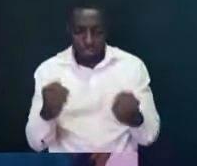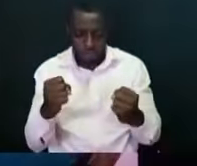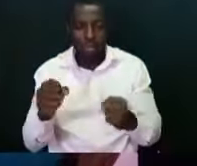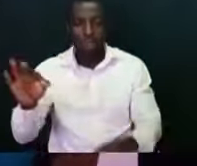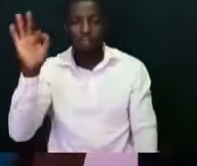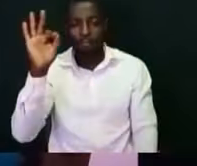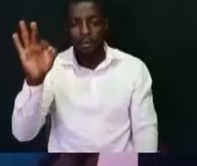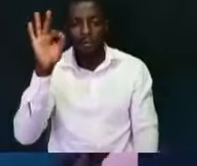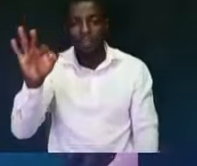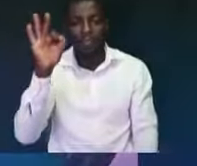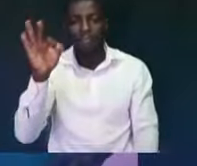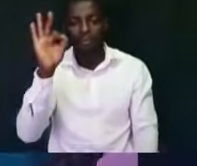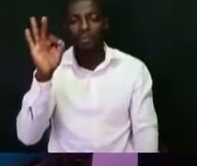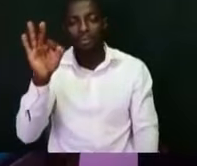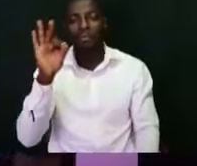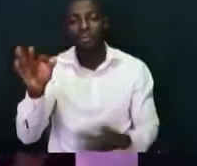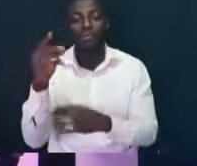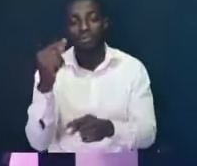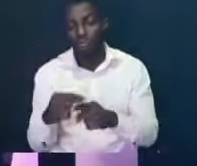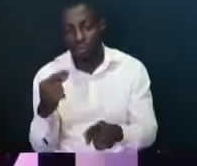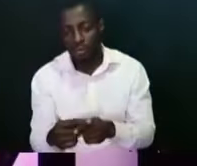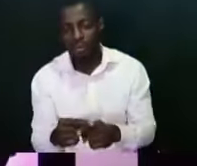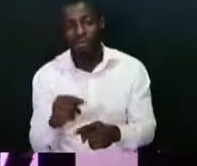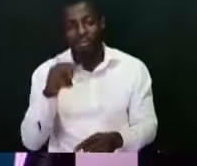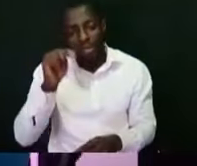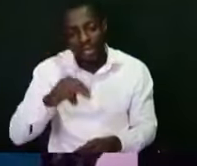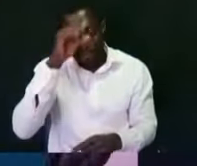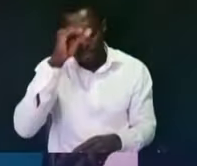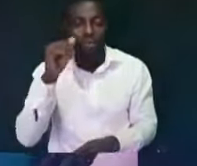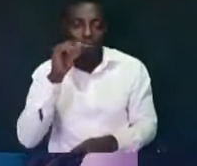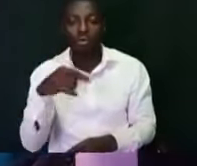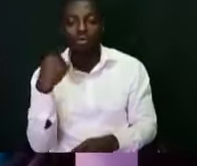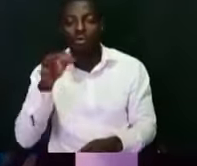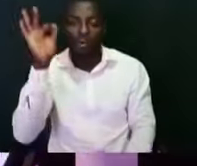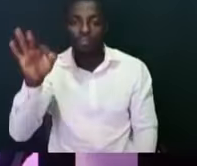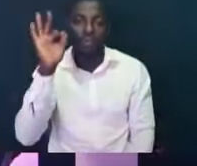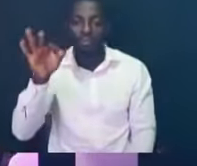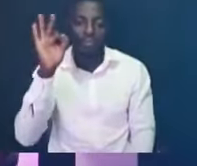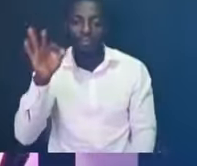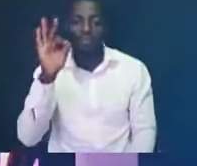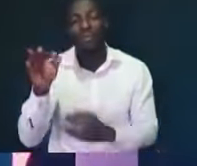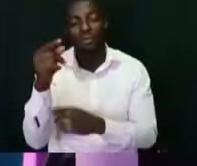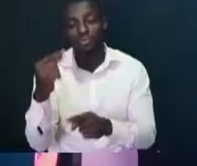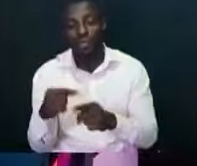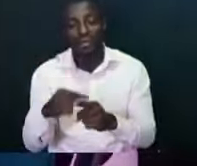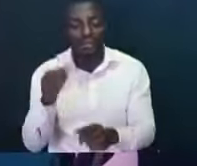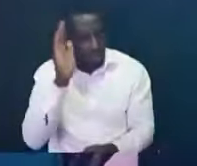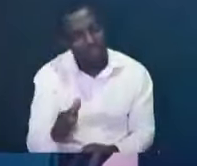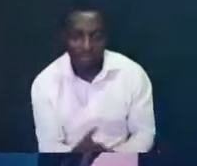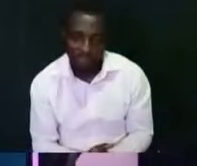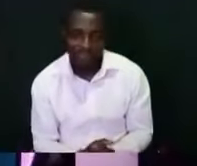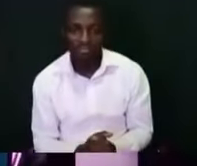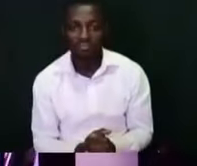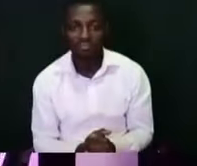will carry God who will carry God and rightly handle the word of